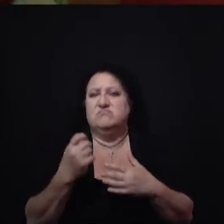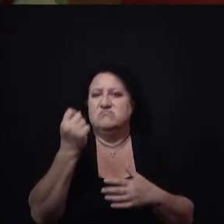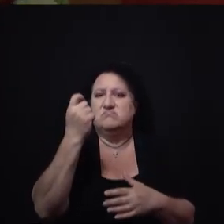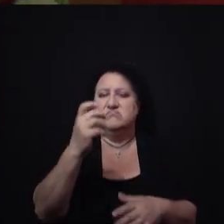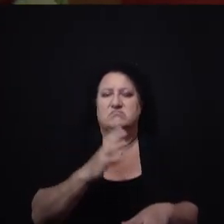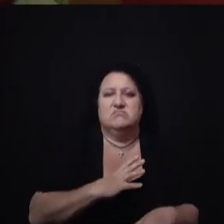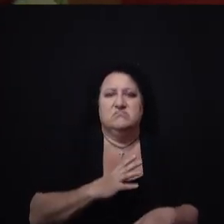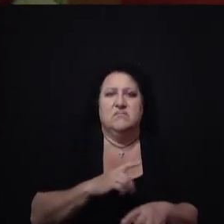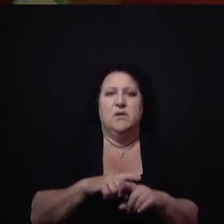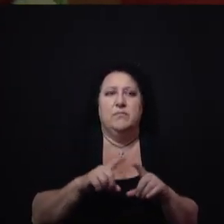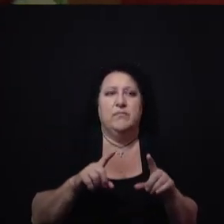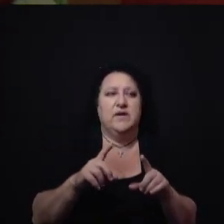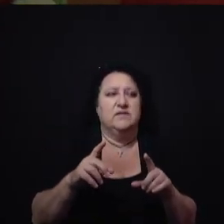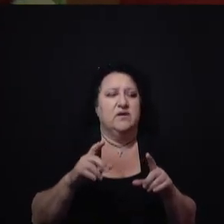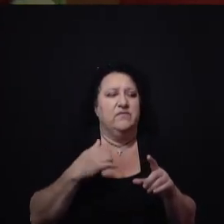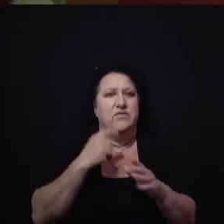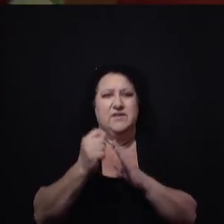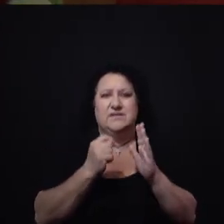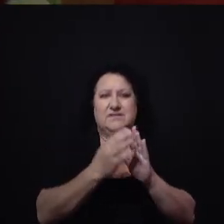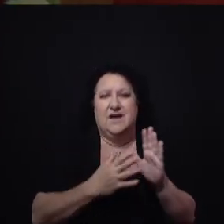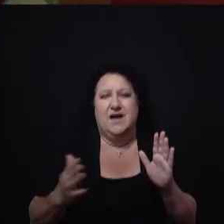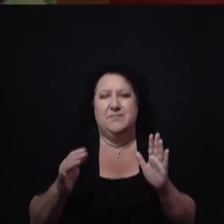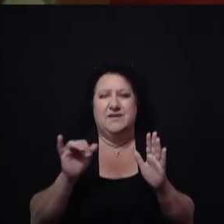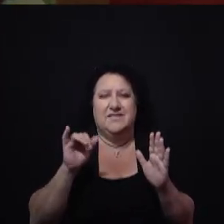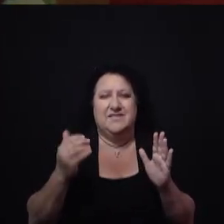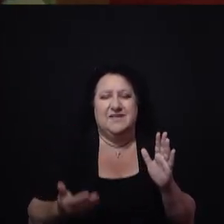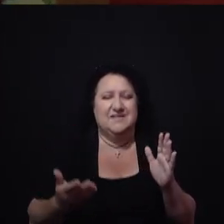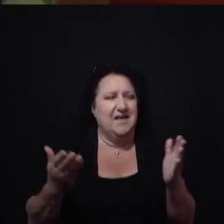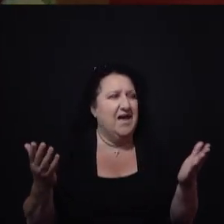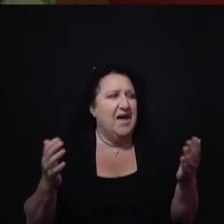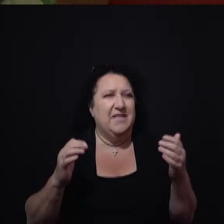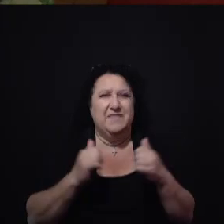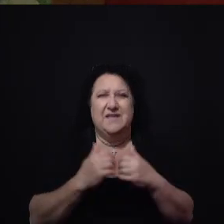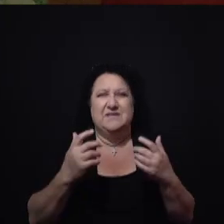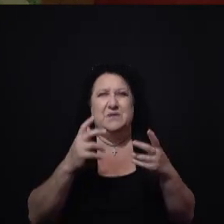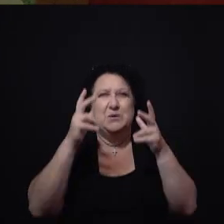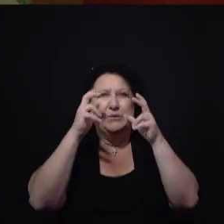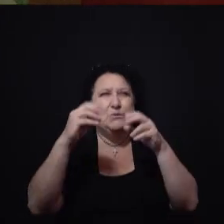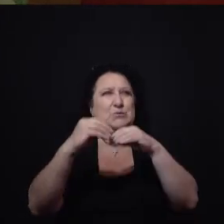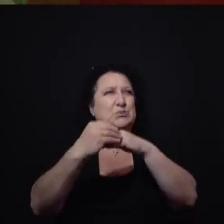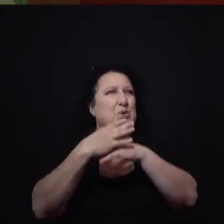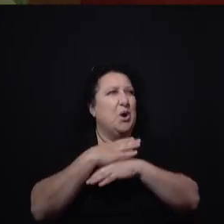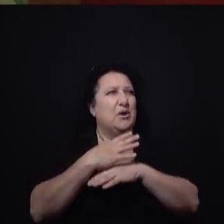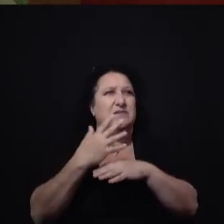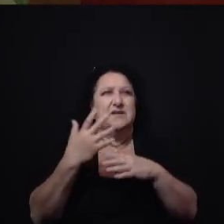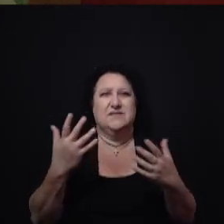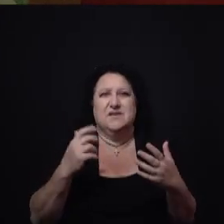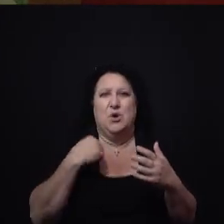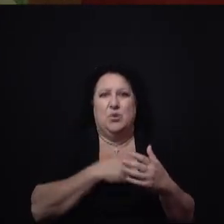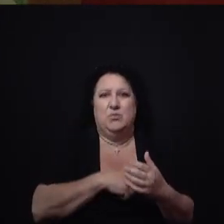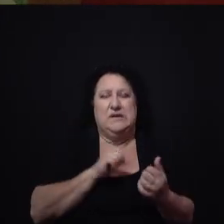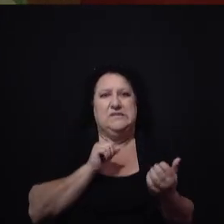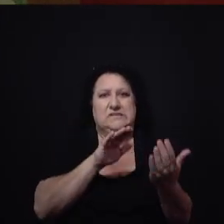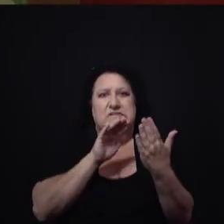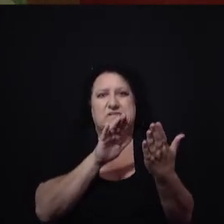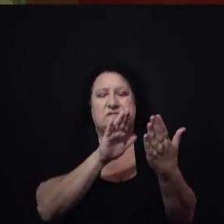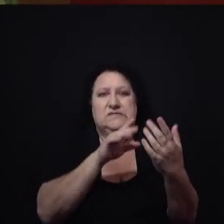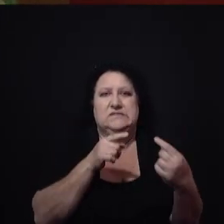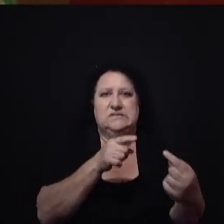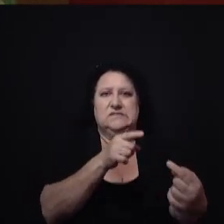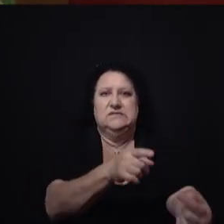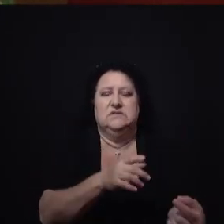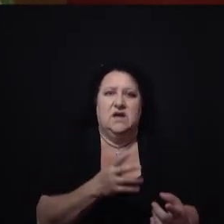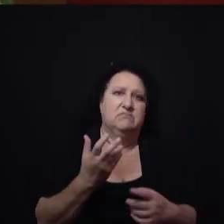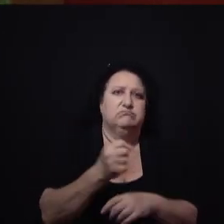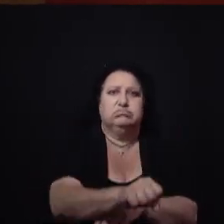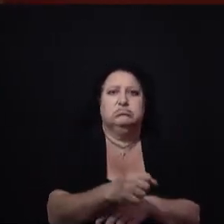But for such a time as this, how do we combat the darkness? How do we live our purpose out according to God's